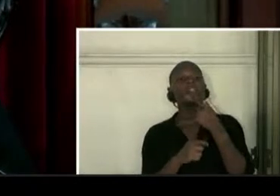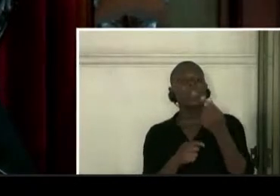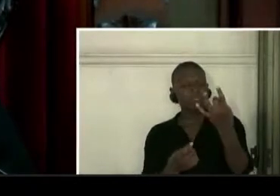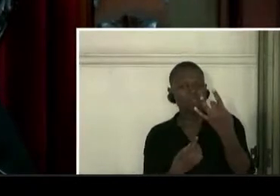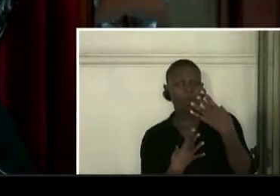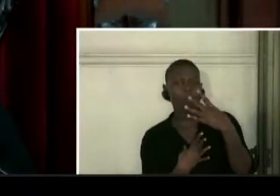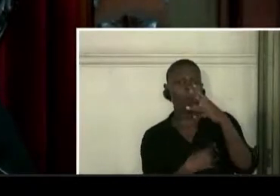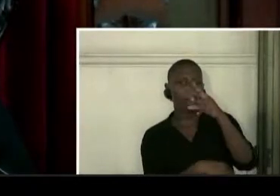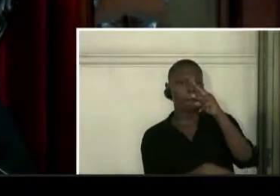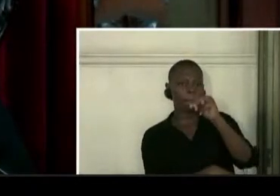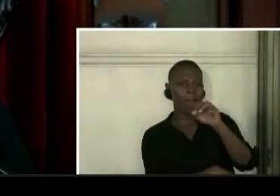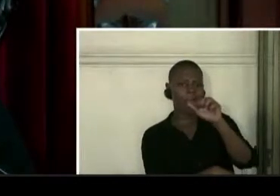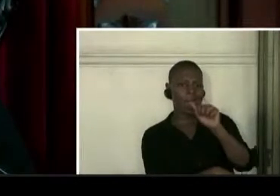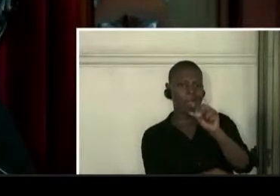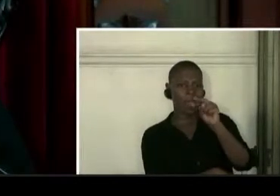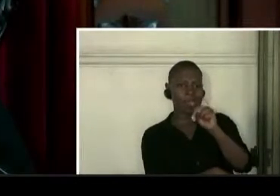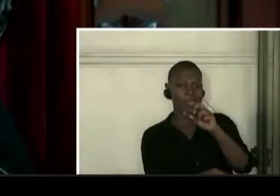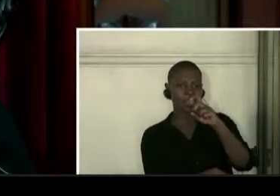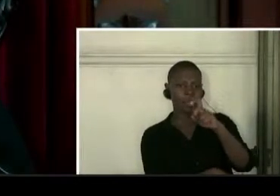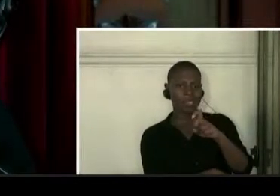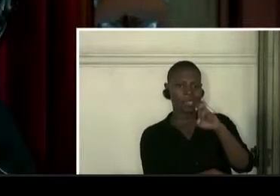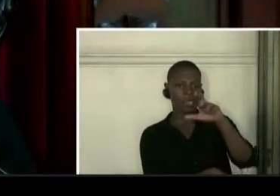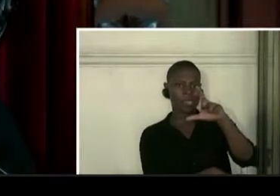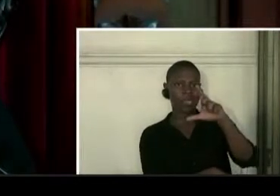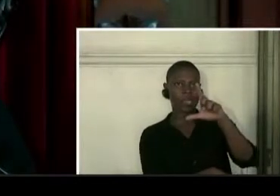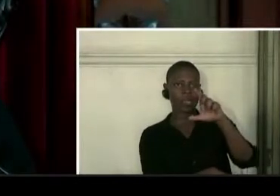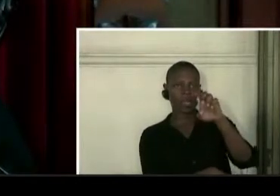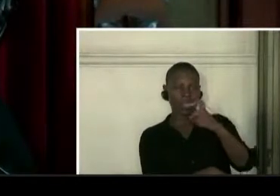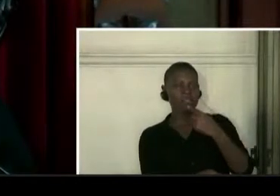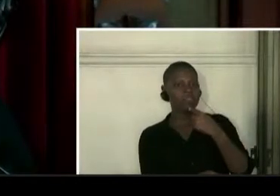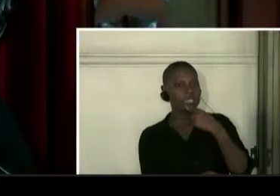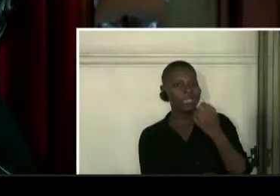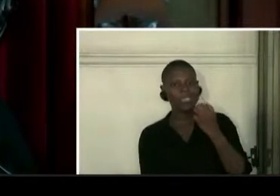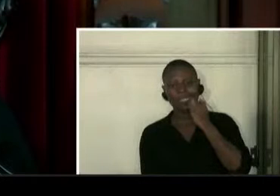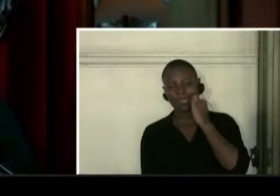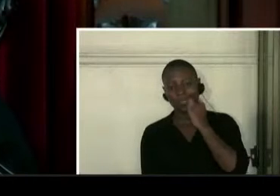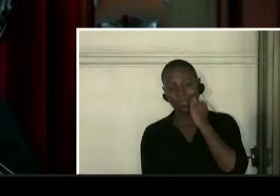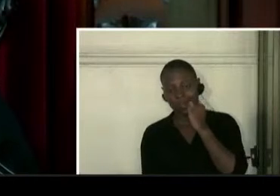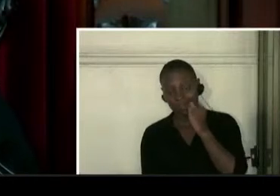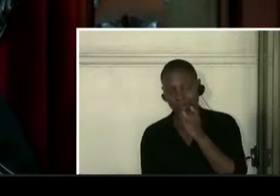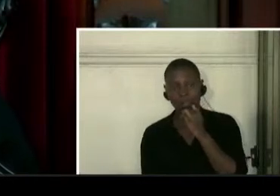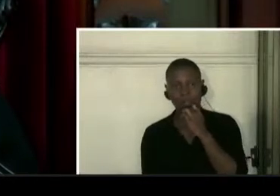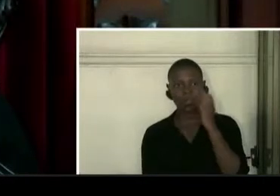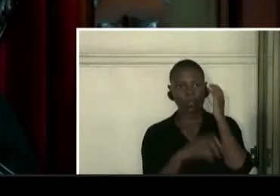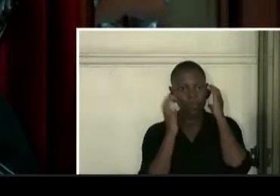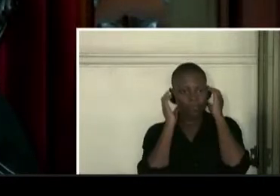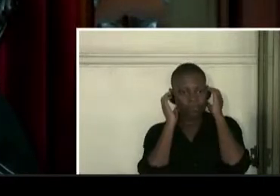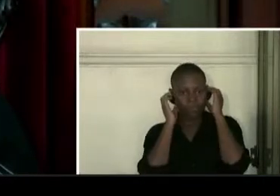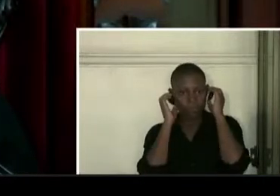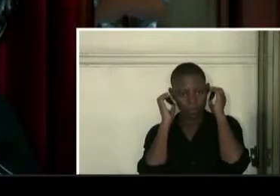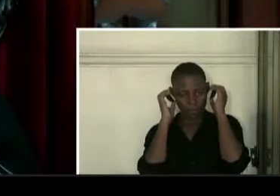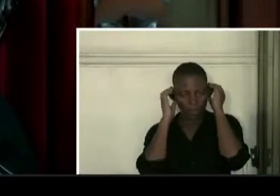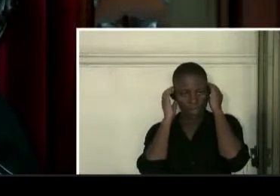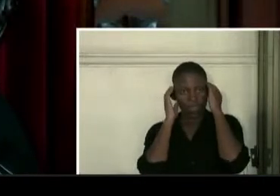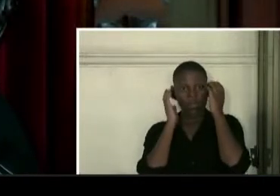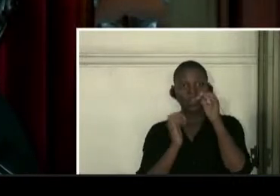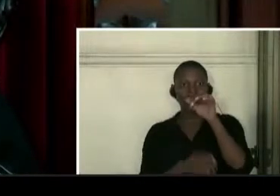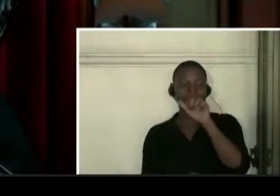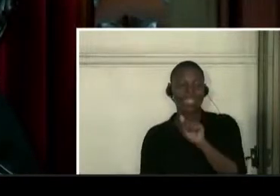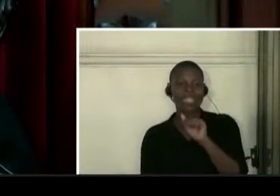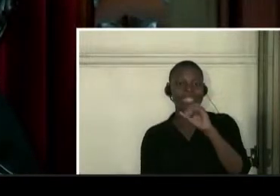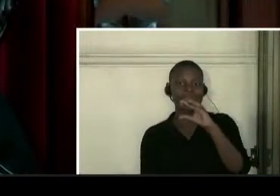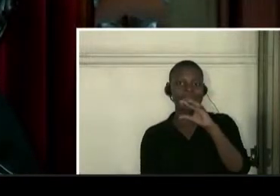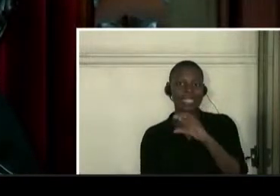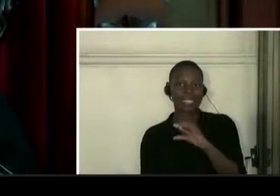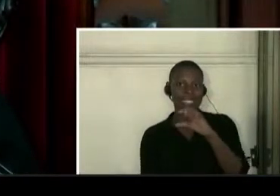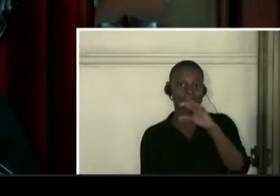Honourable S.E. Mangale has tendered an apology. Honourable Mangale of the ACDP, he